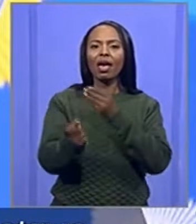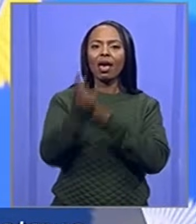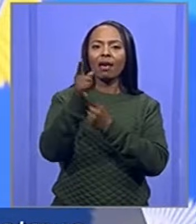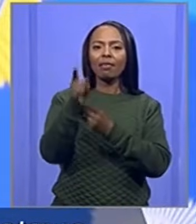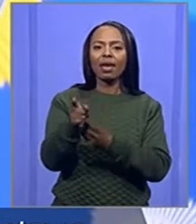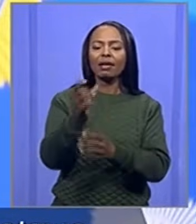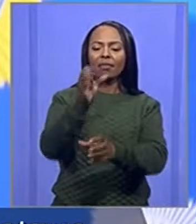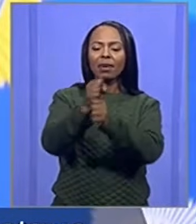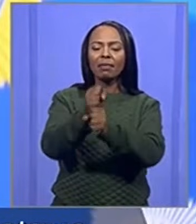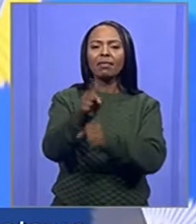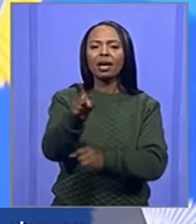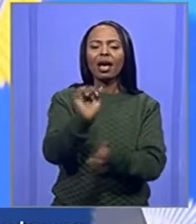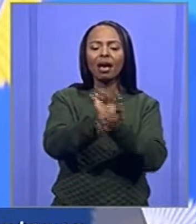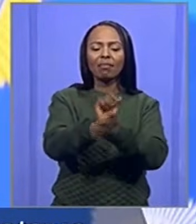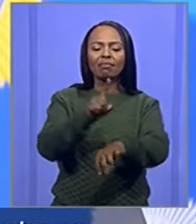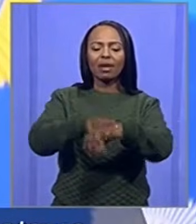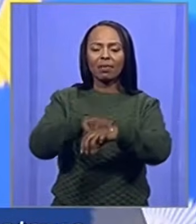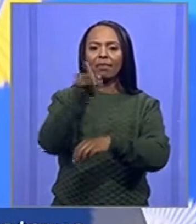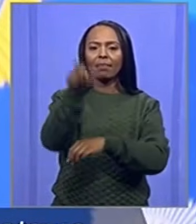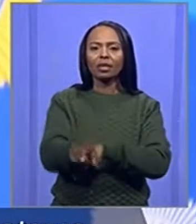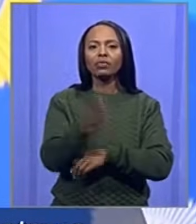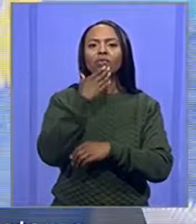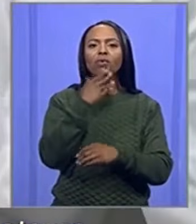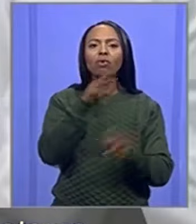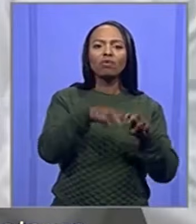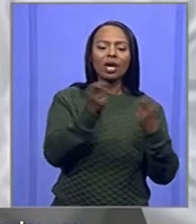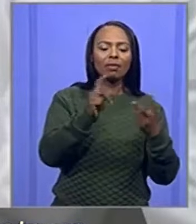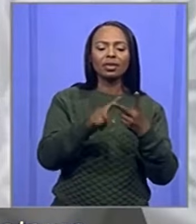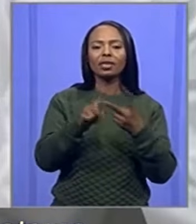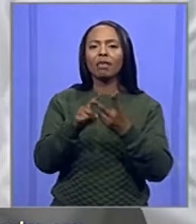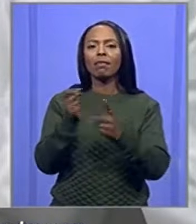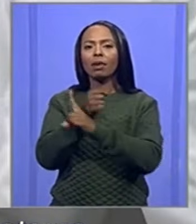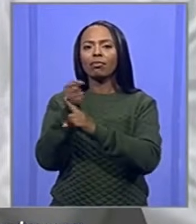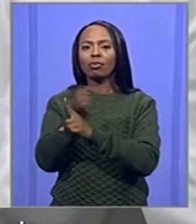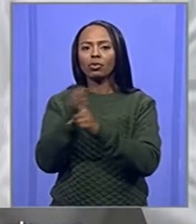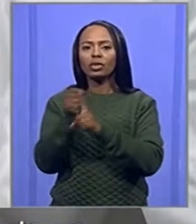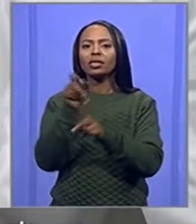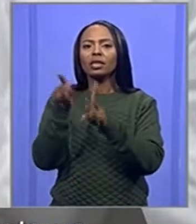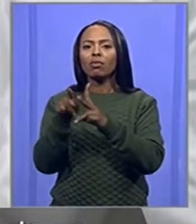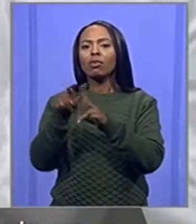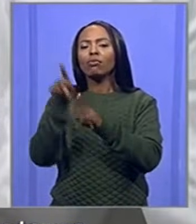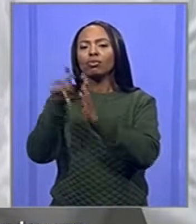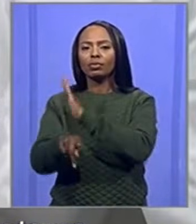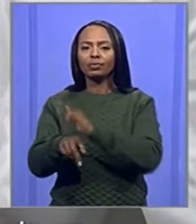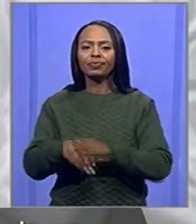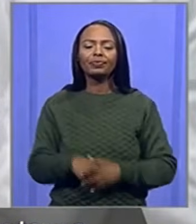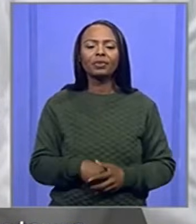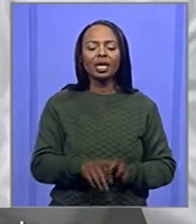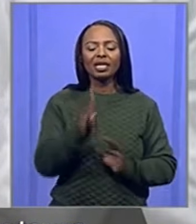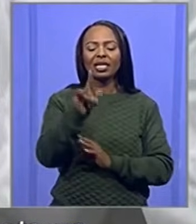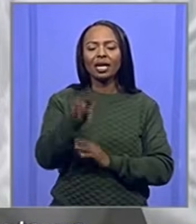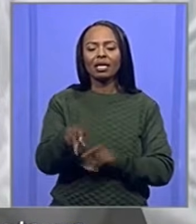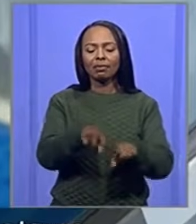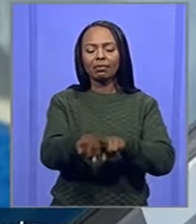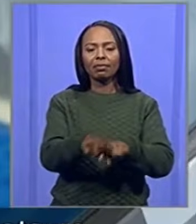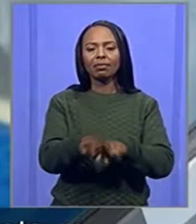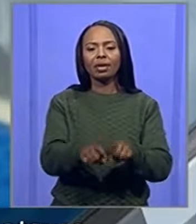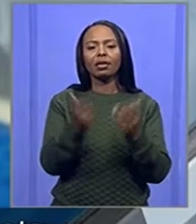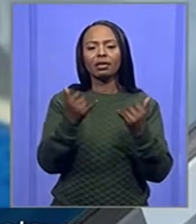arrest serial offenders as well as serial rapists. Go le jalo tshalelo morago ya diteko tsa DNA e